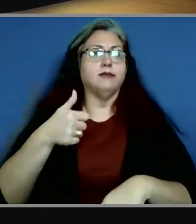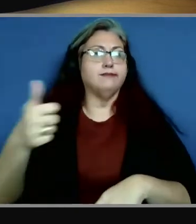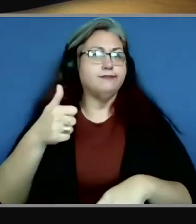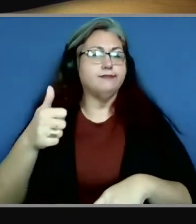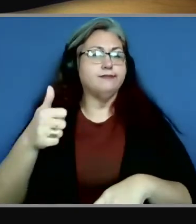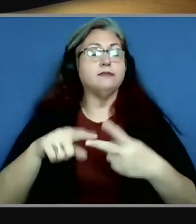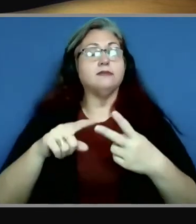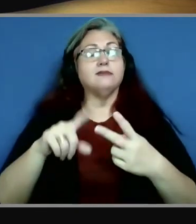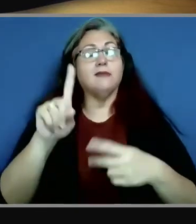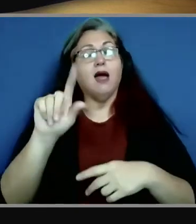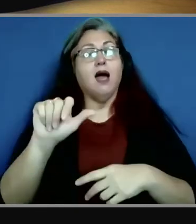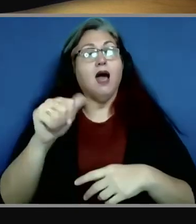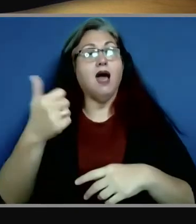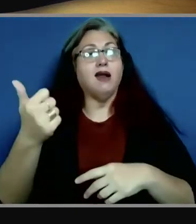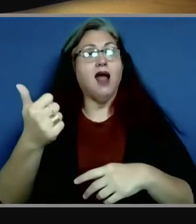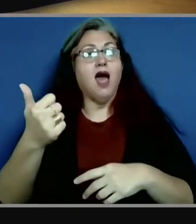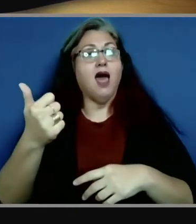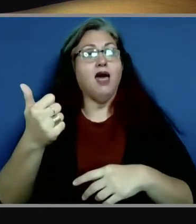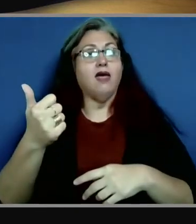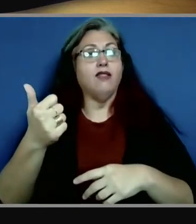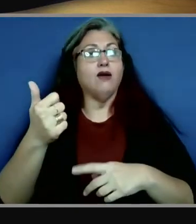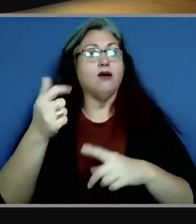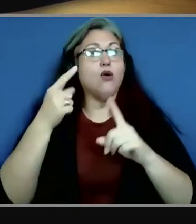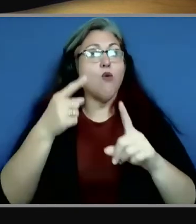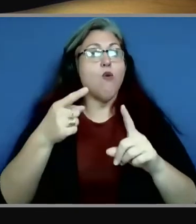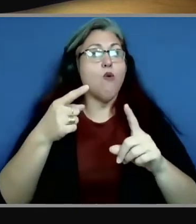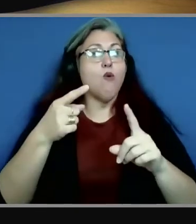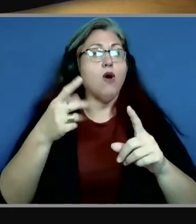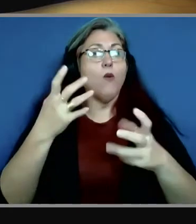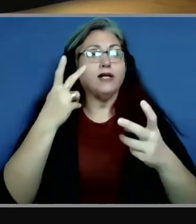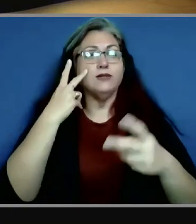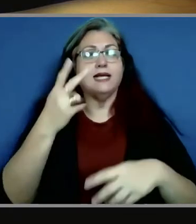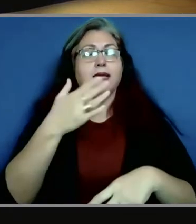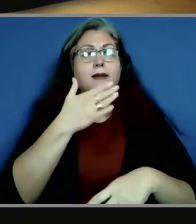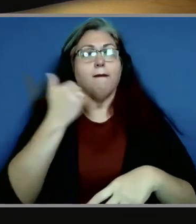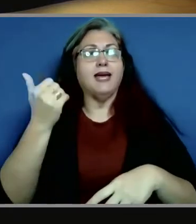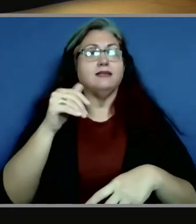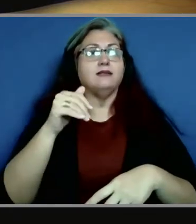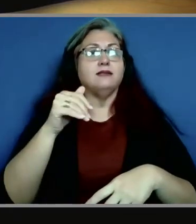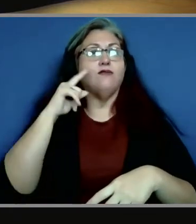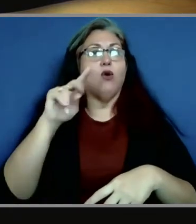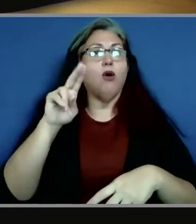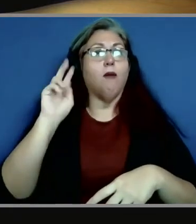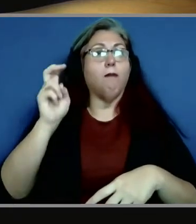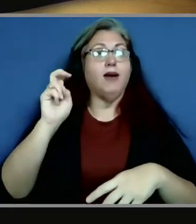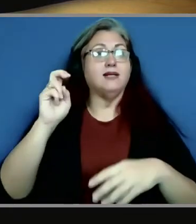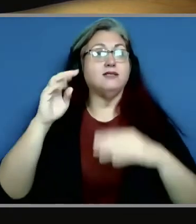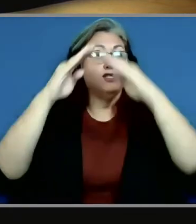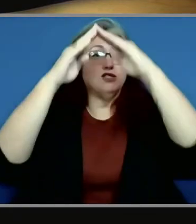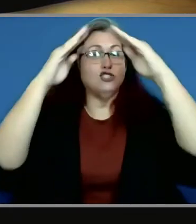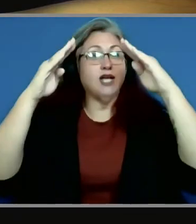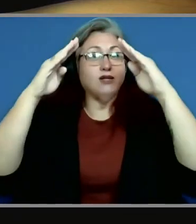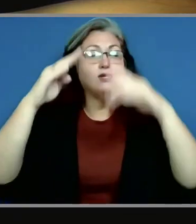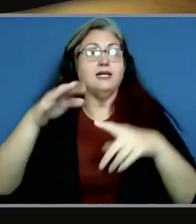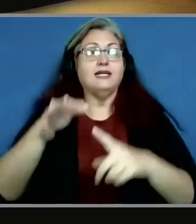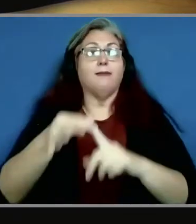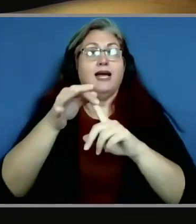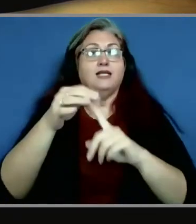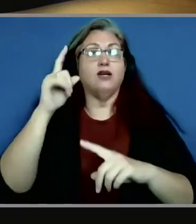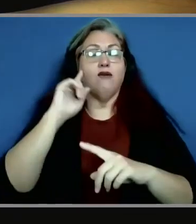thing that I really would like to see is to have better bus shelters, especially to accommodate again our